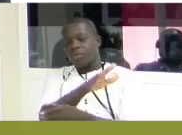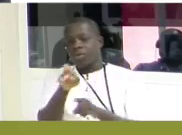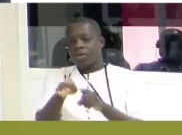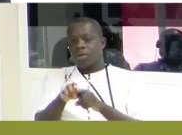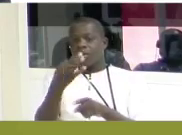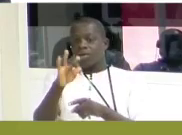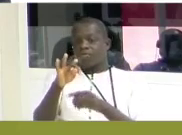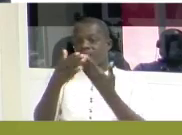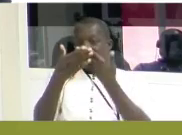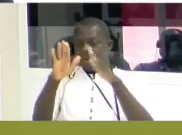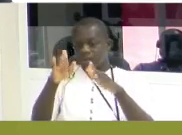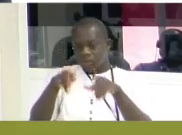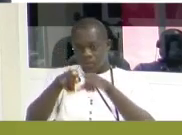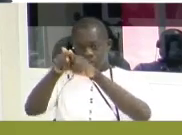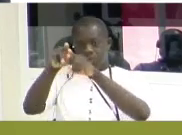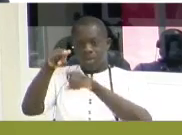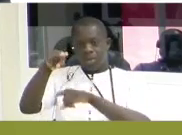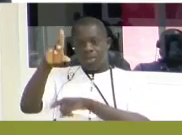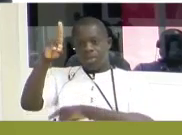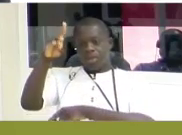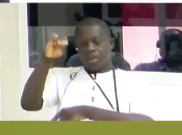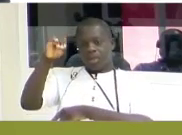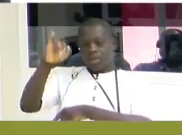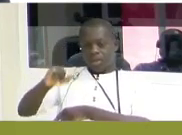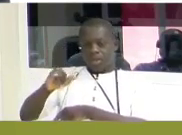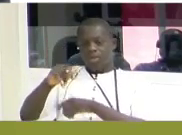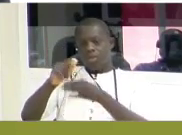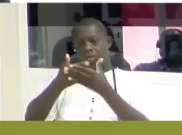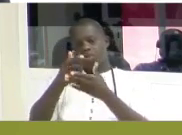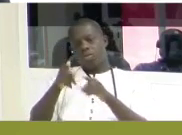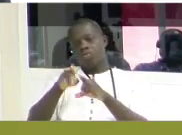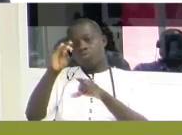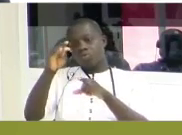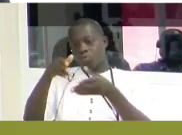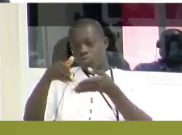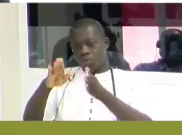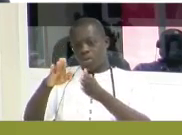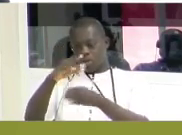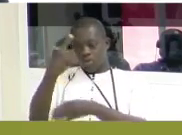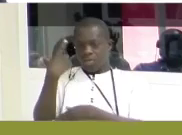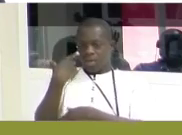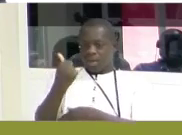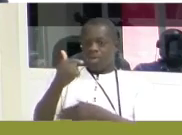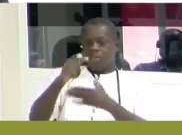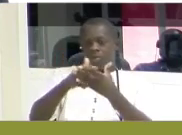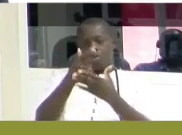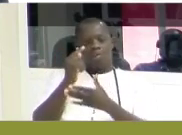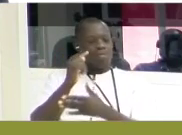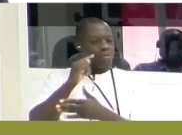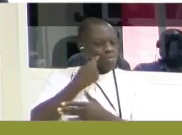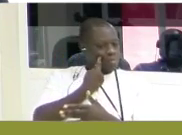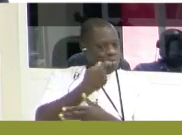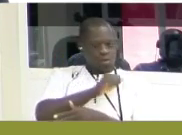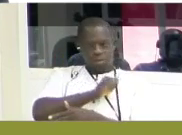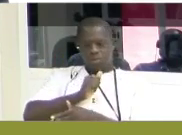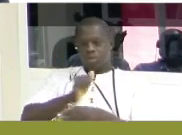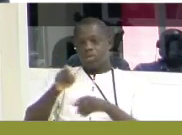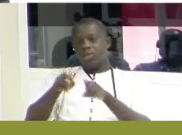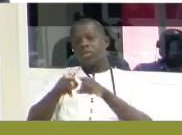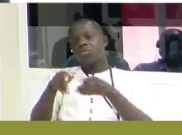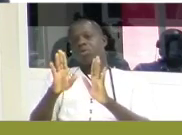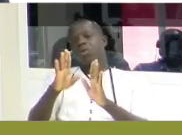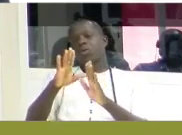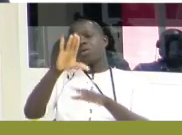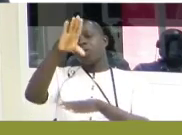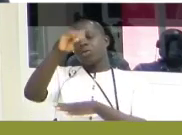continue. Either we do it their way or they embarrass us. Embarrassing us means sending us like the way they did when they Tafa. Then